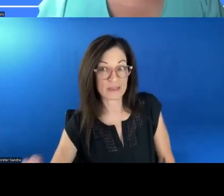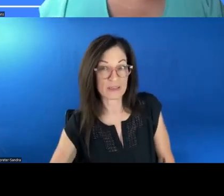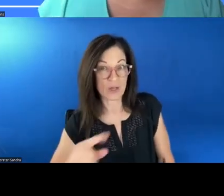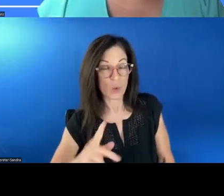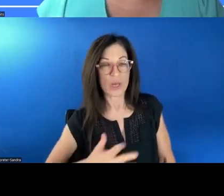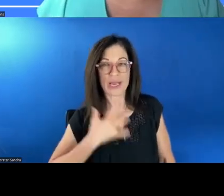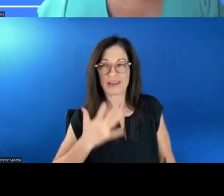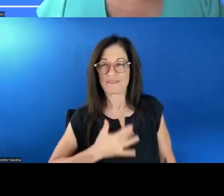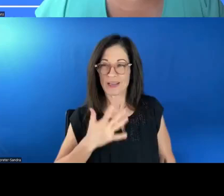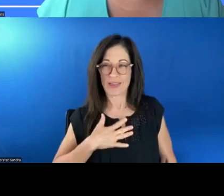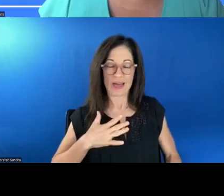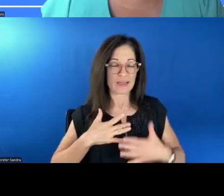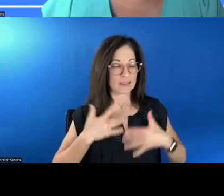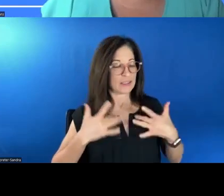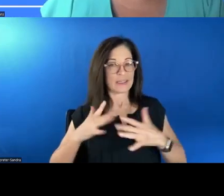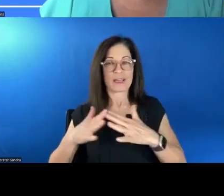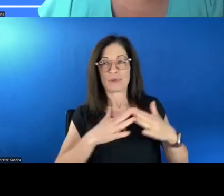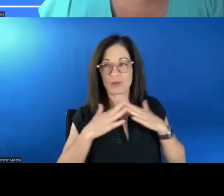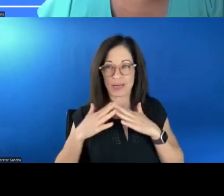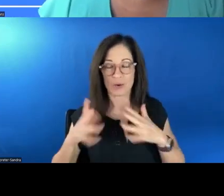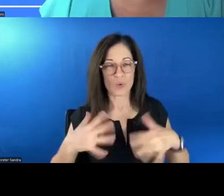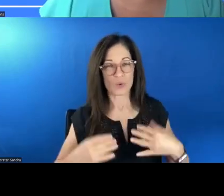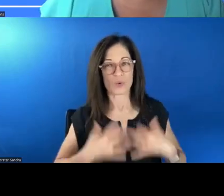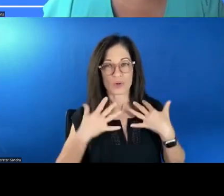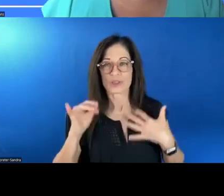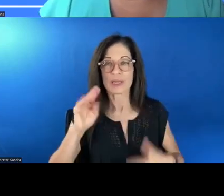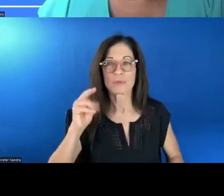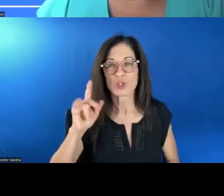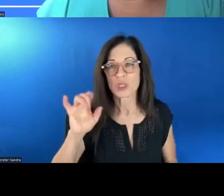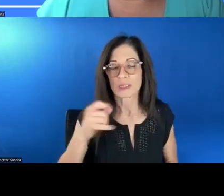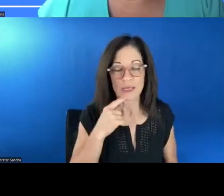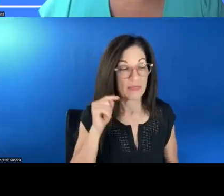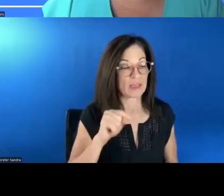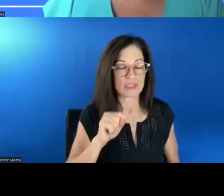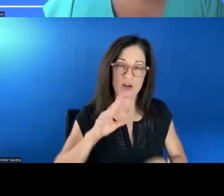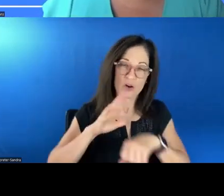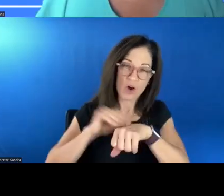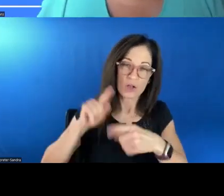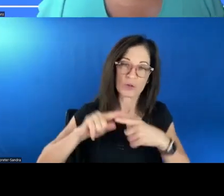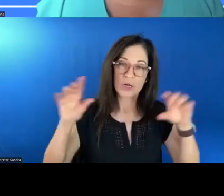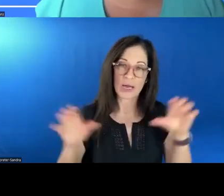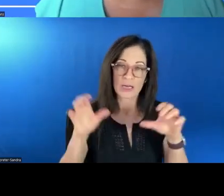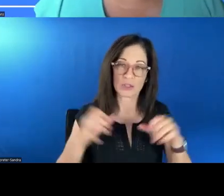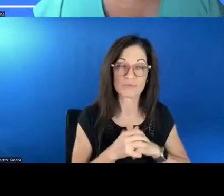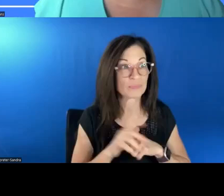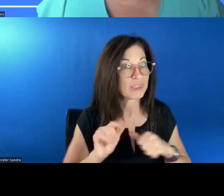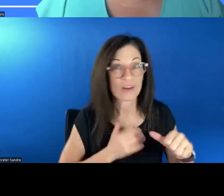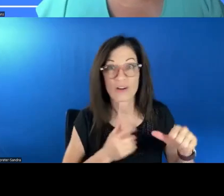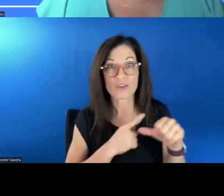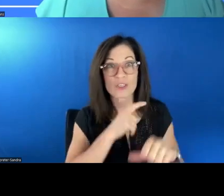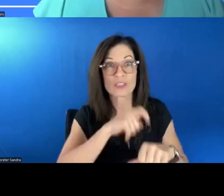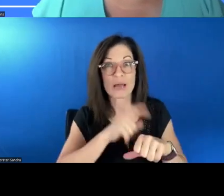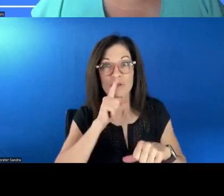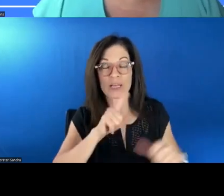the sense of community, and it's very contagious. And just like Michelle said, you know, this is a call to action. This is our first time really